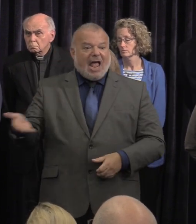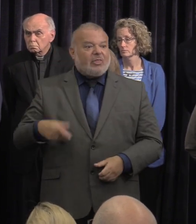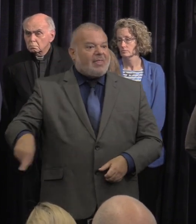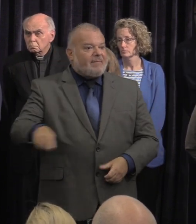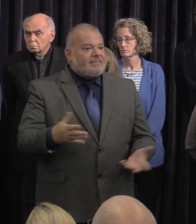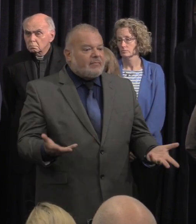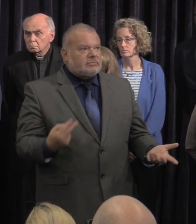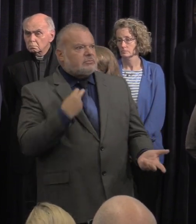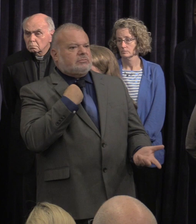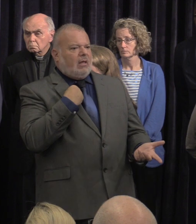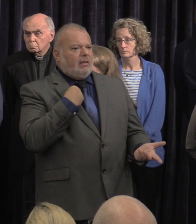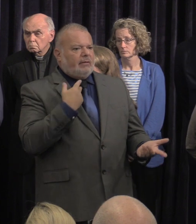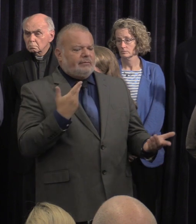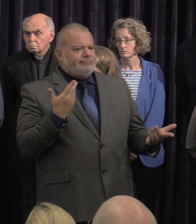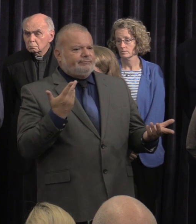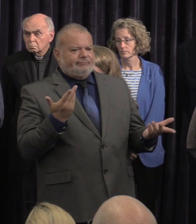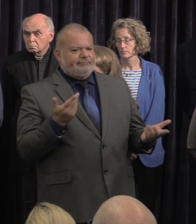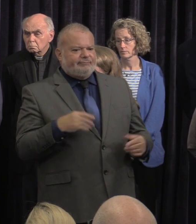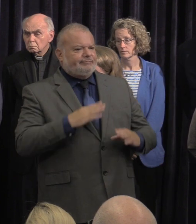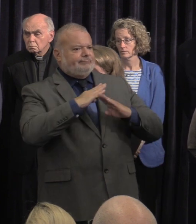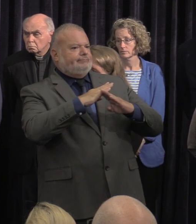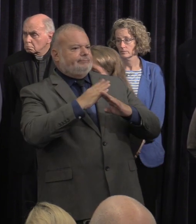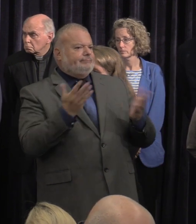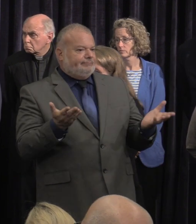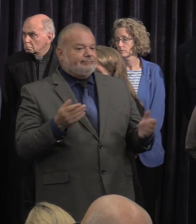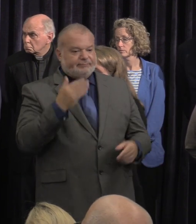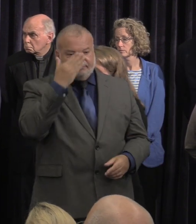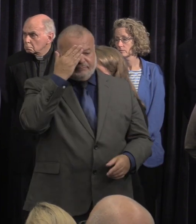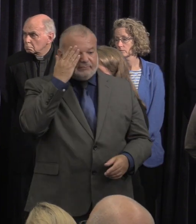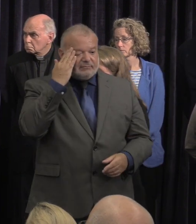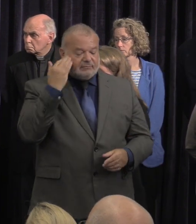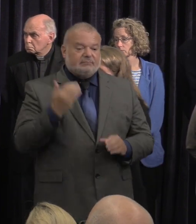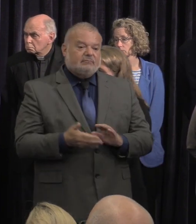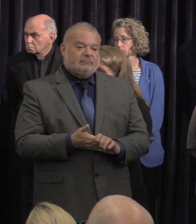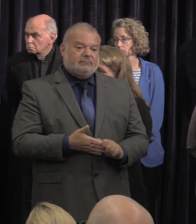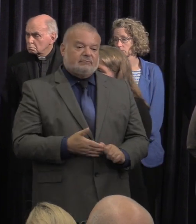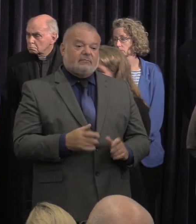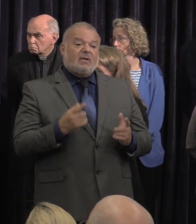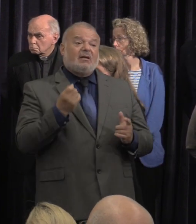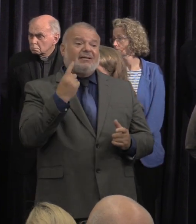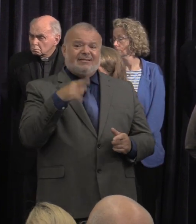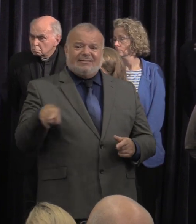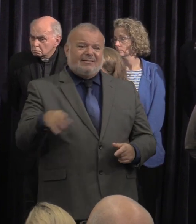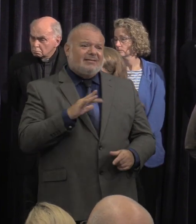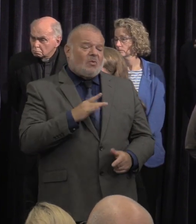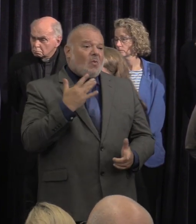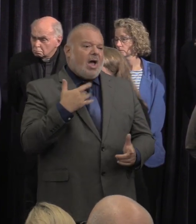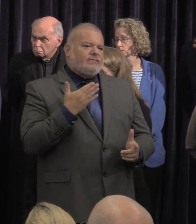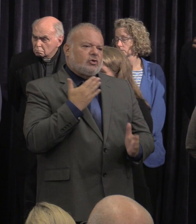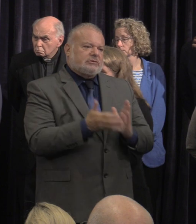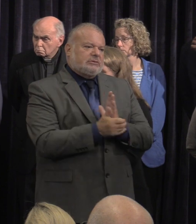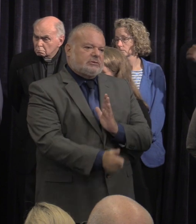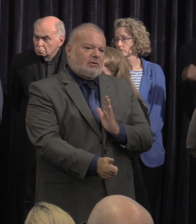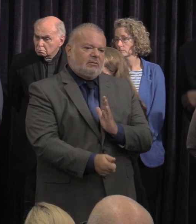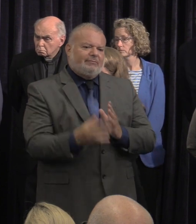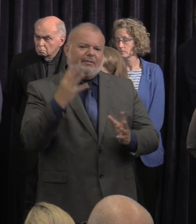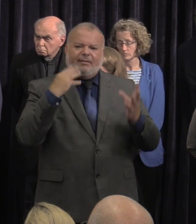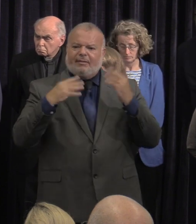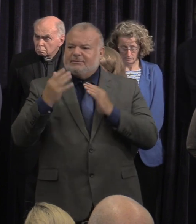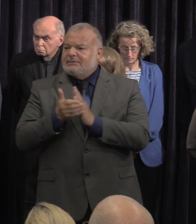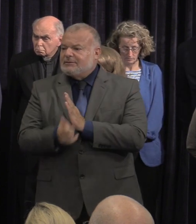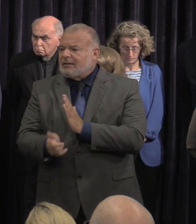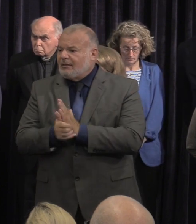who are looking for that workforce. It's also a talented workforce. Not only is it a resilient workforce, coming